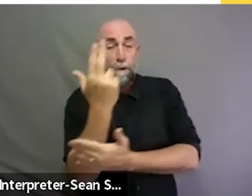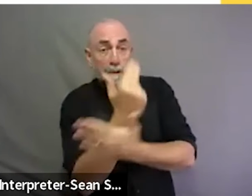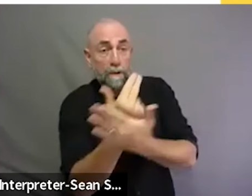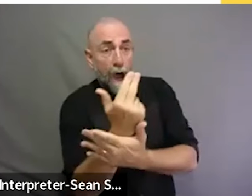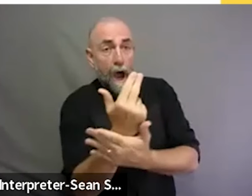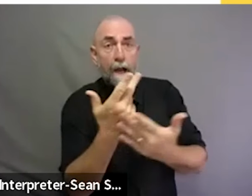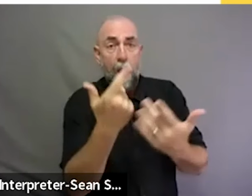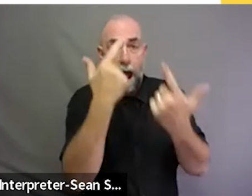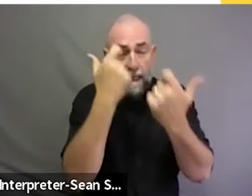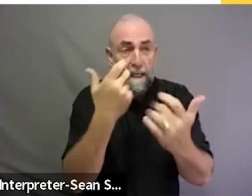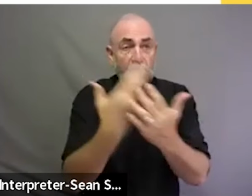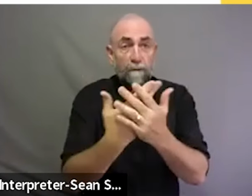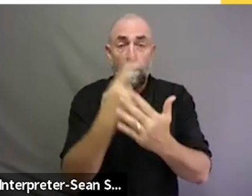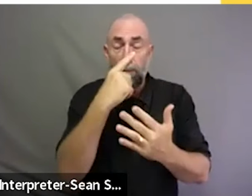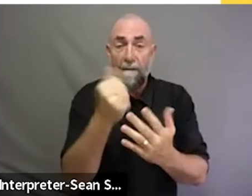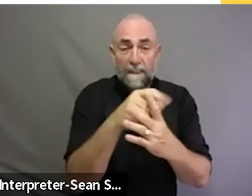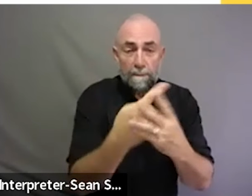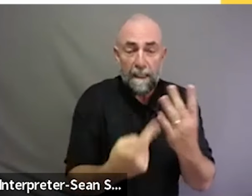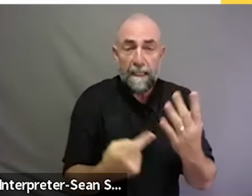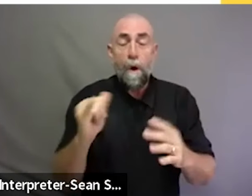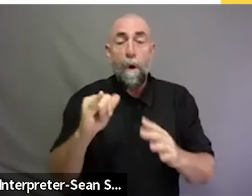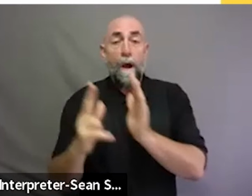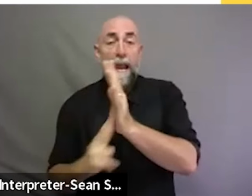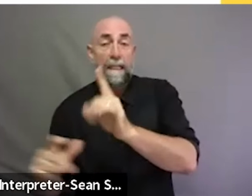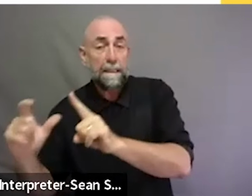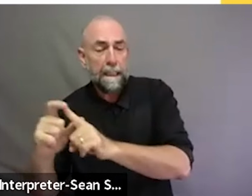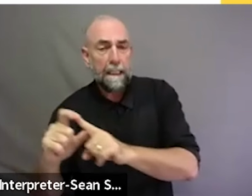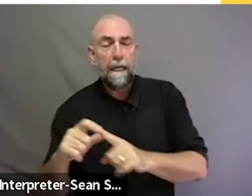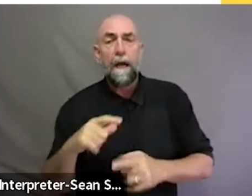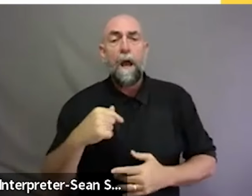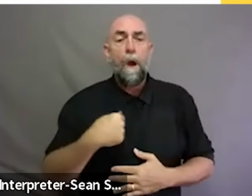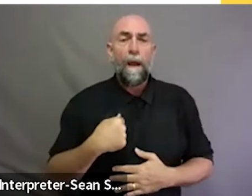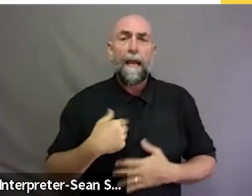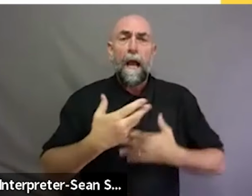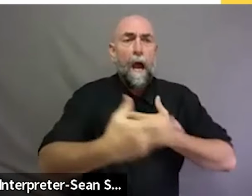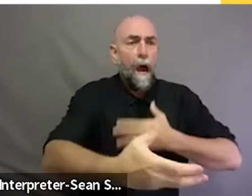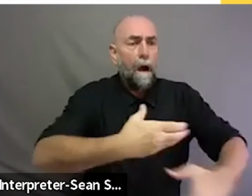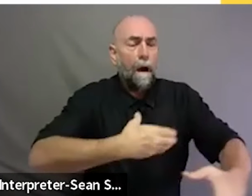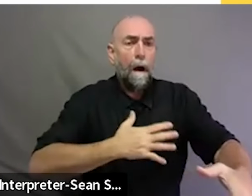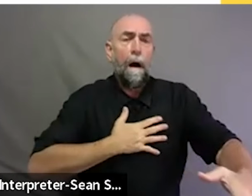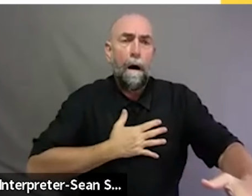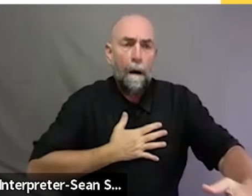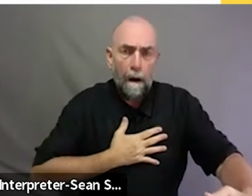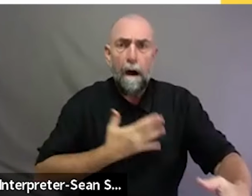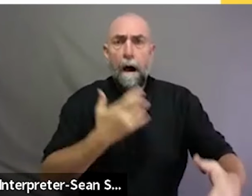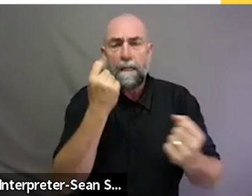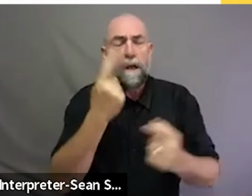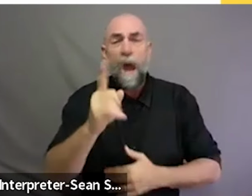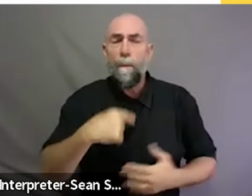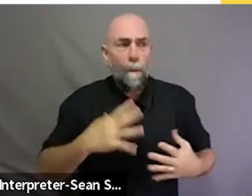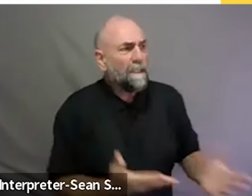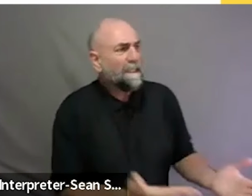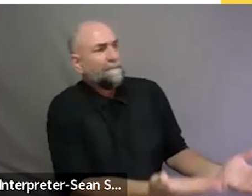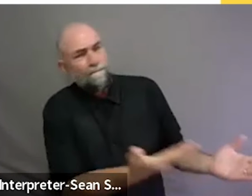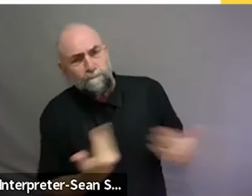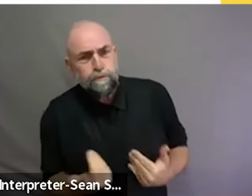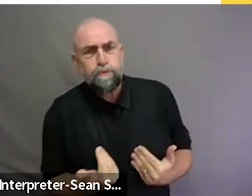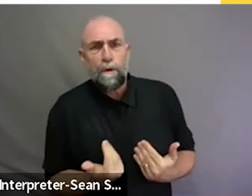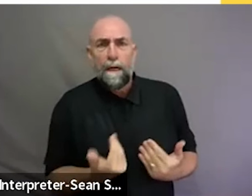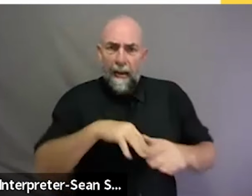neurodiversity. It's not enough to say that we empathize with people. We want those people in the room with us. We want to